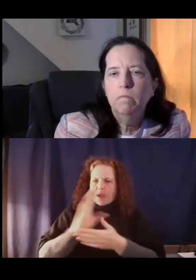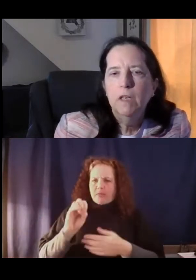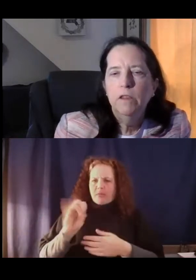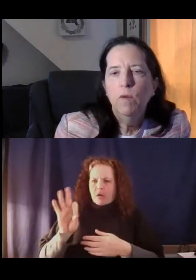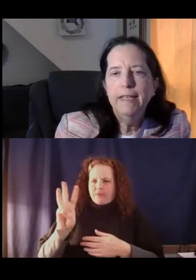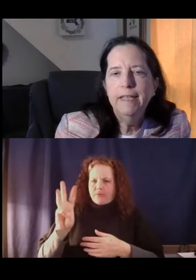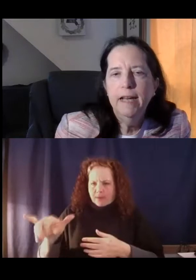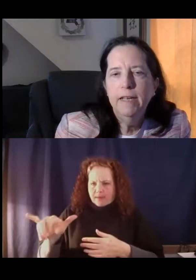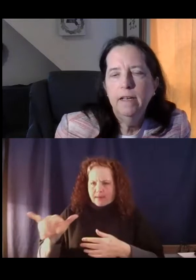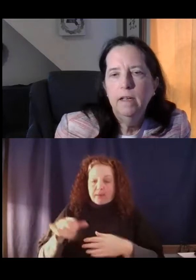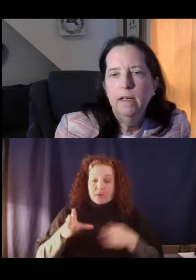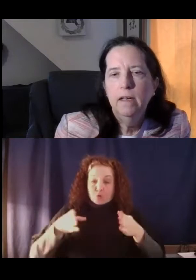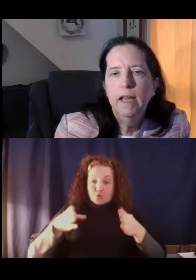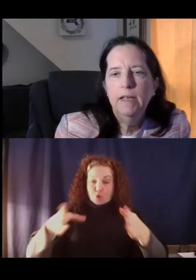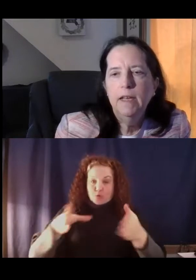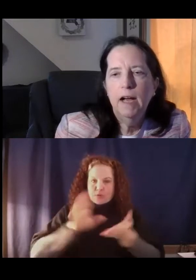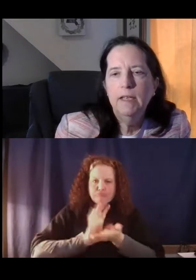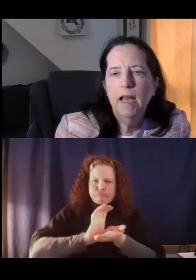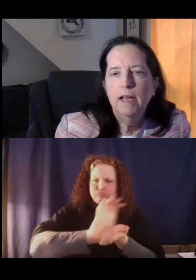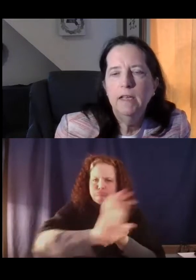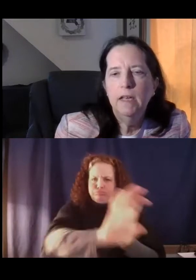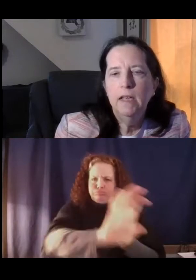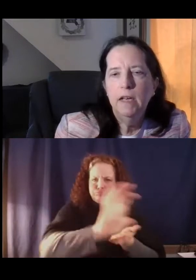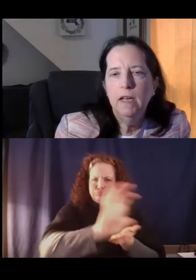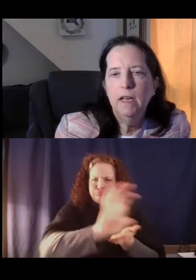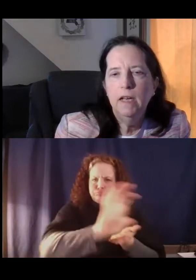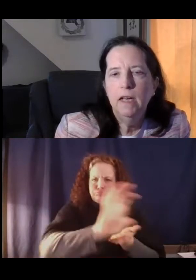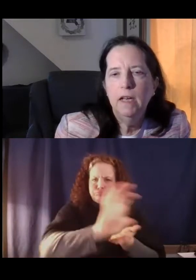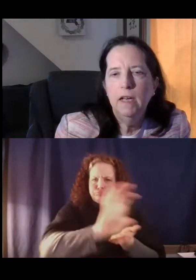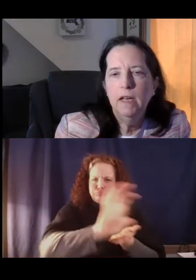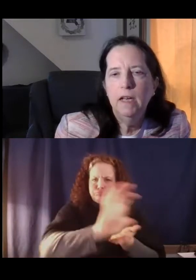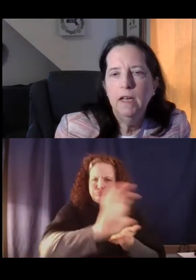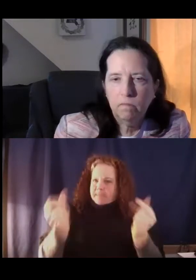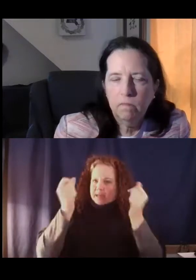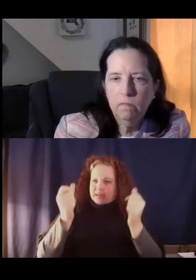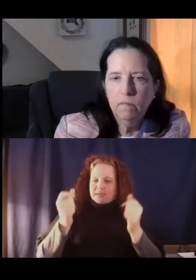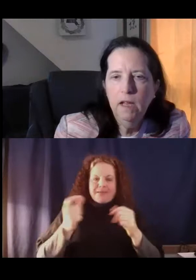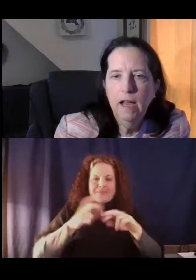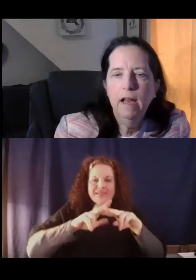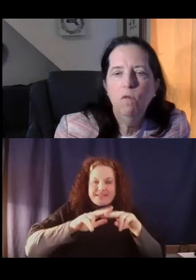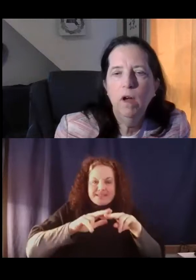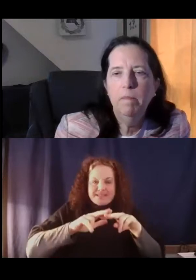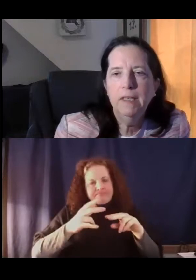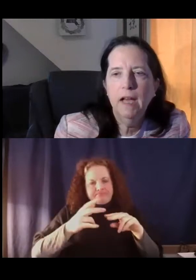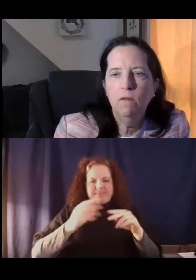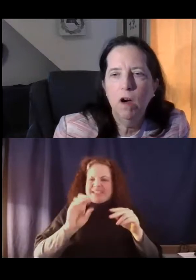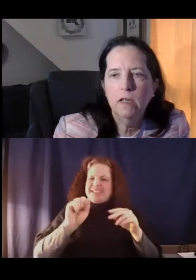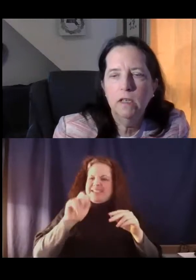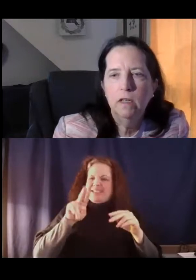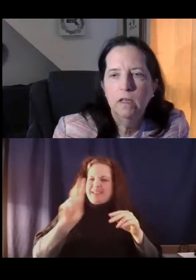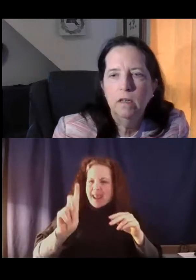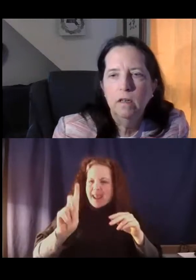They're resanded and de-iced as needed. And what about the